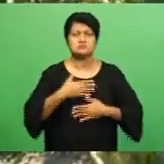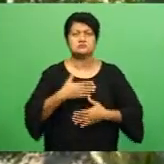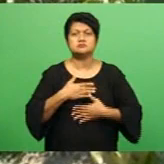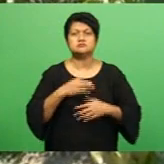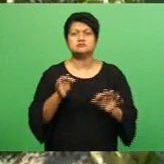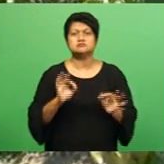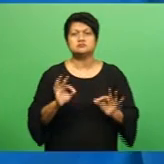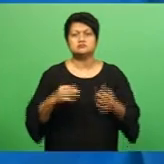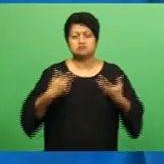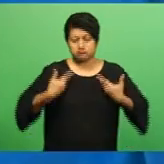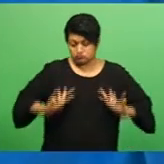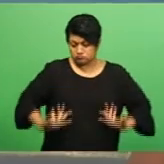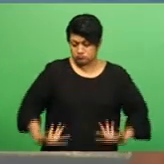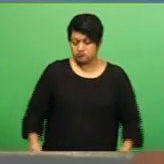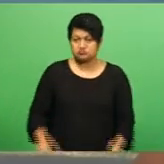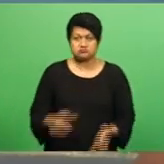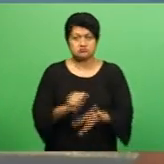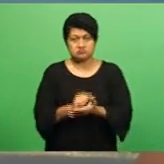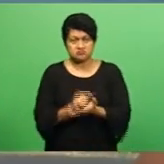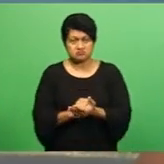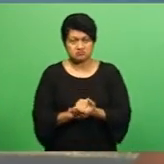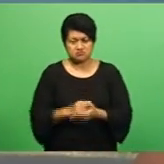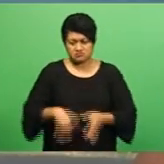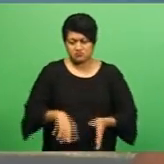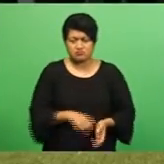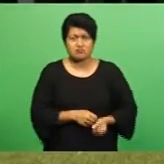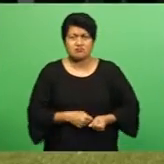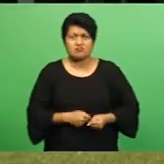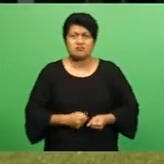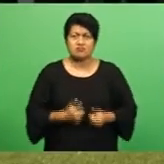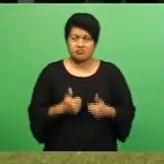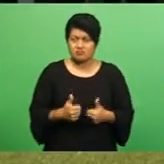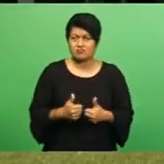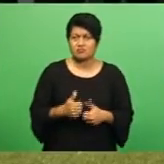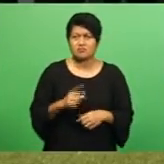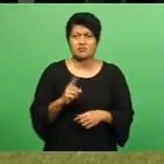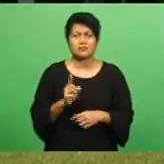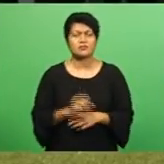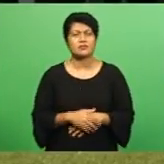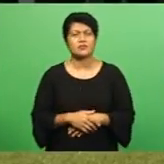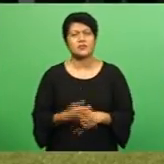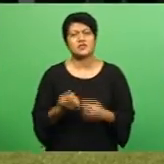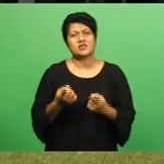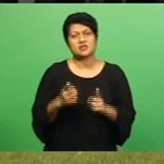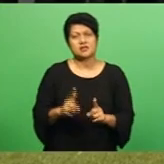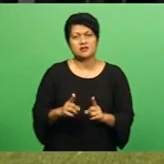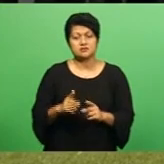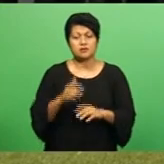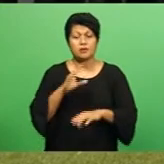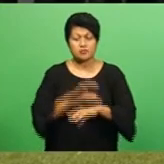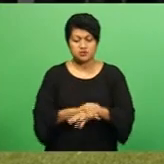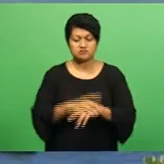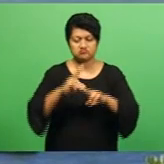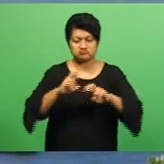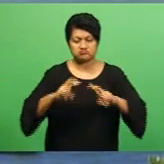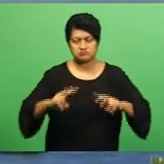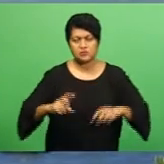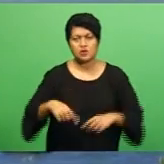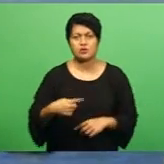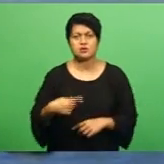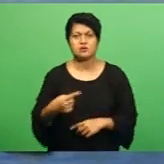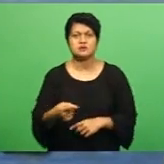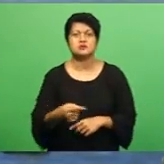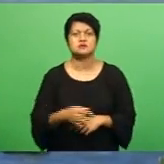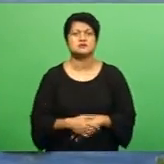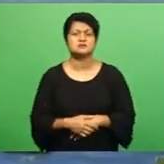his blue tub cord still wrapped around his waist. The police investigation continues.